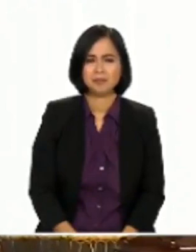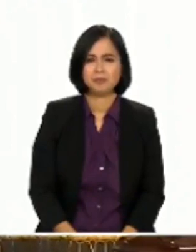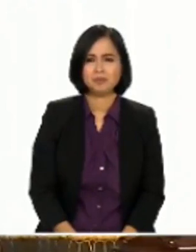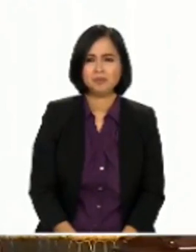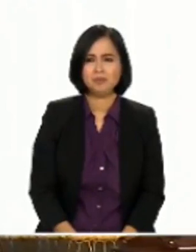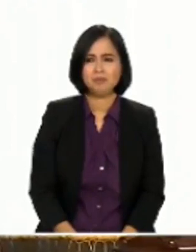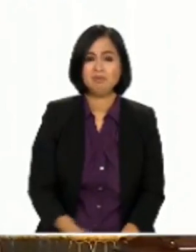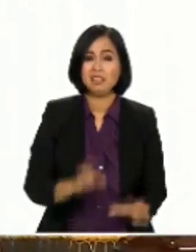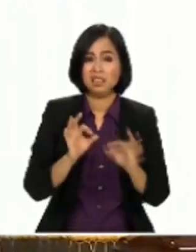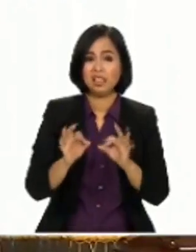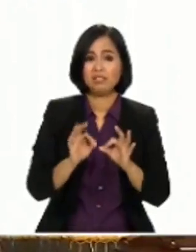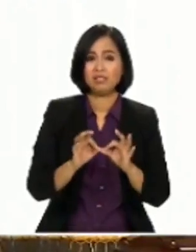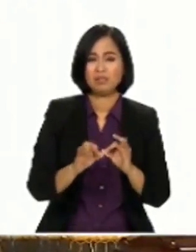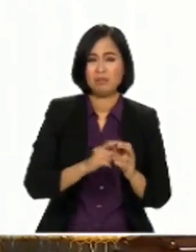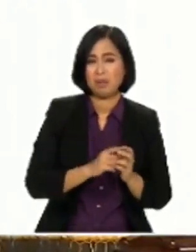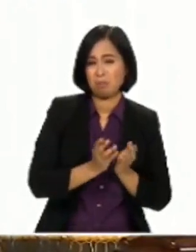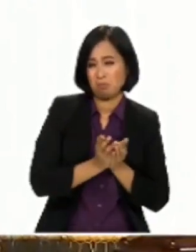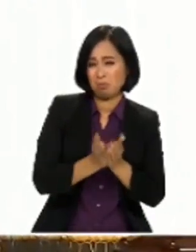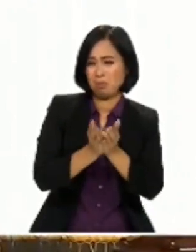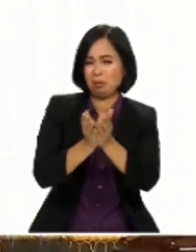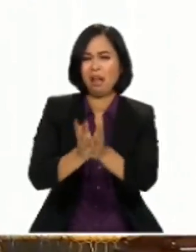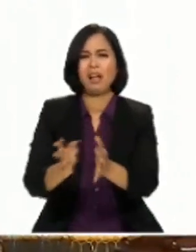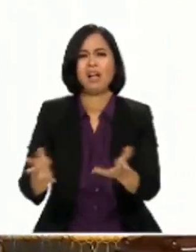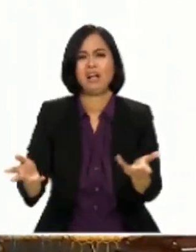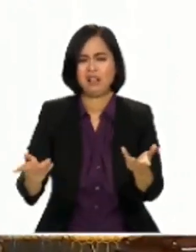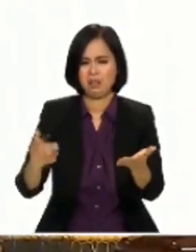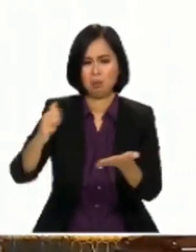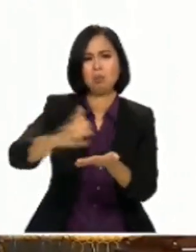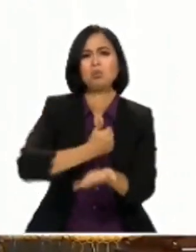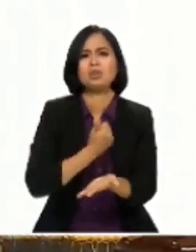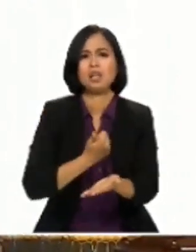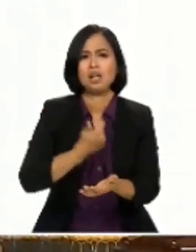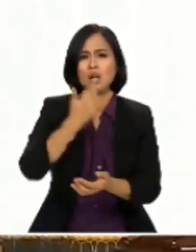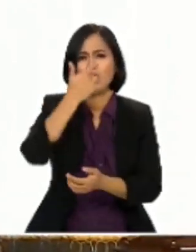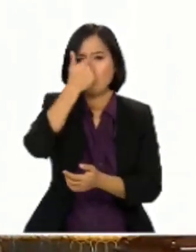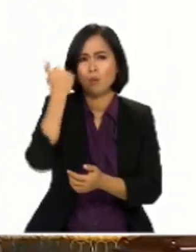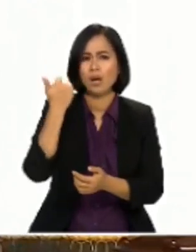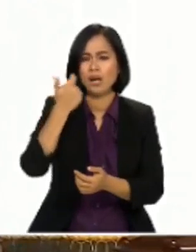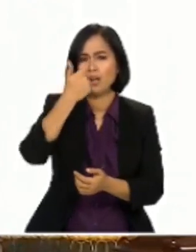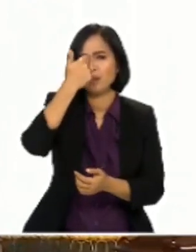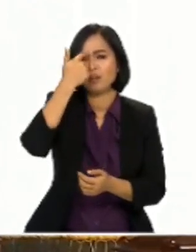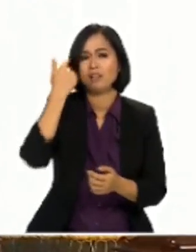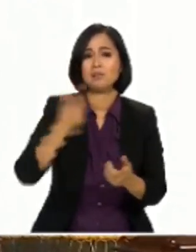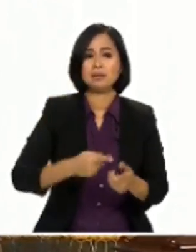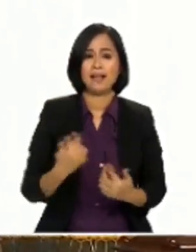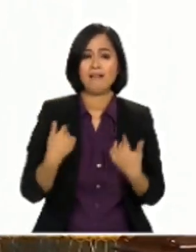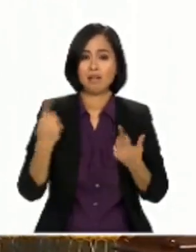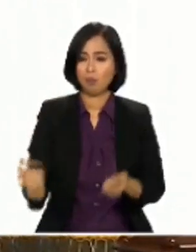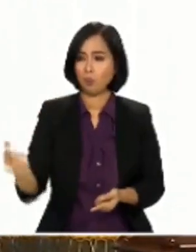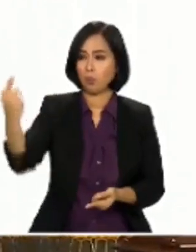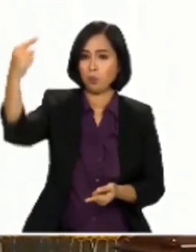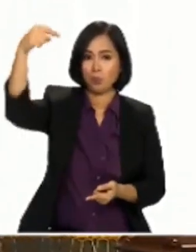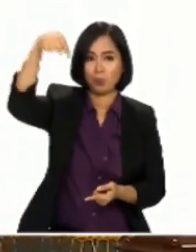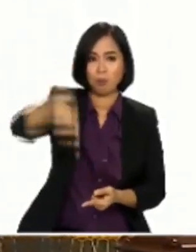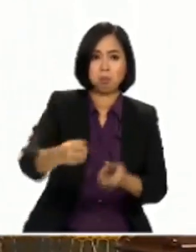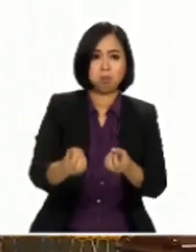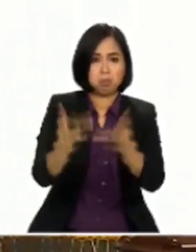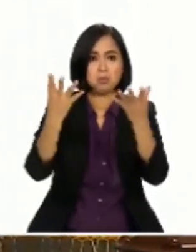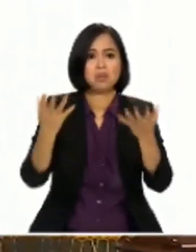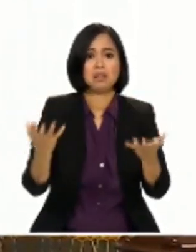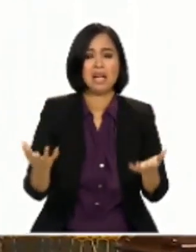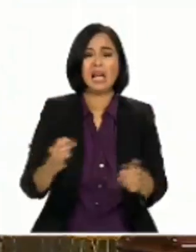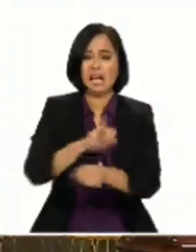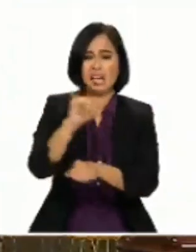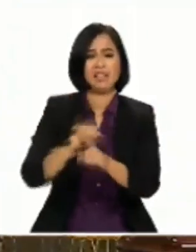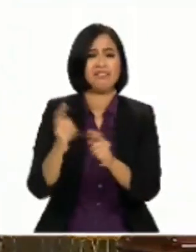Ubus yan. Because there are already guided missiles in that island. And the fastest